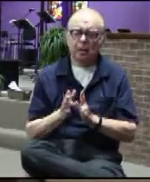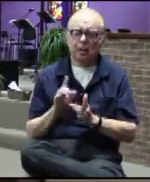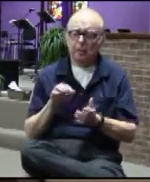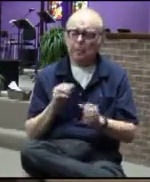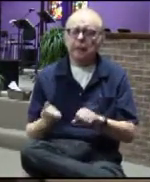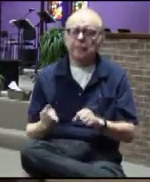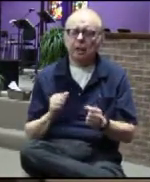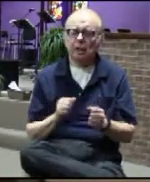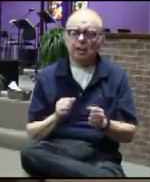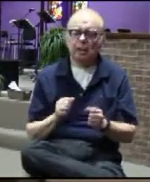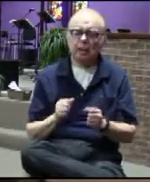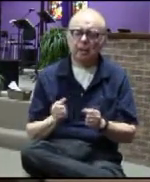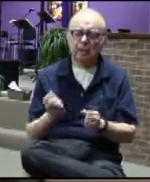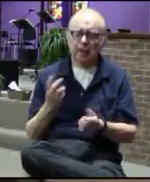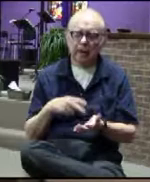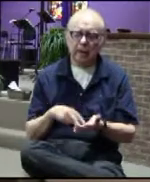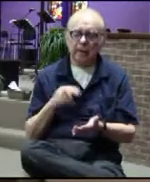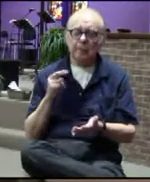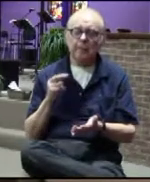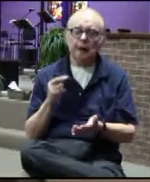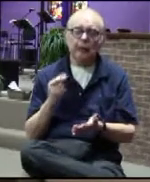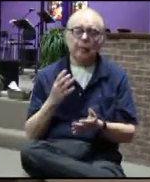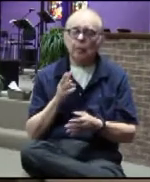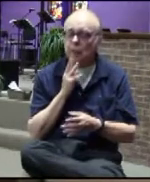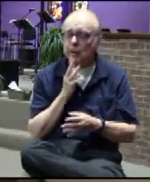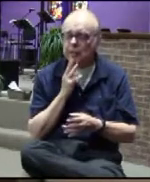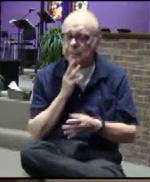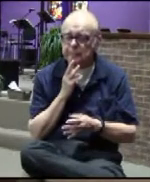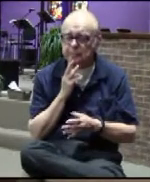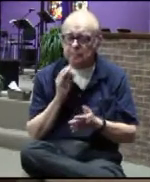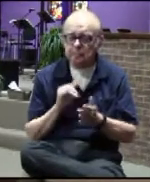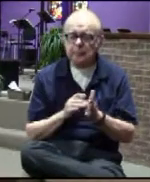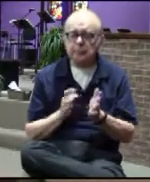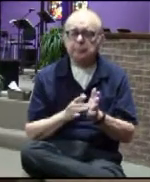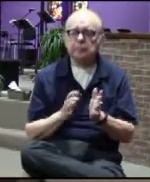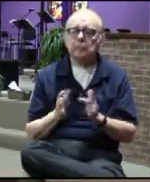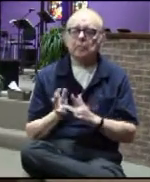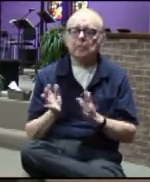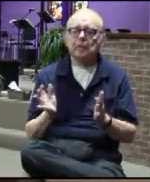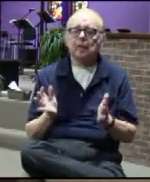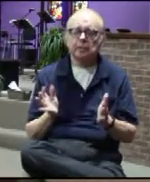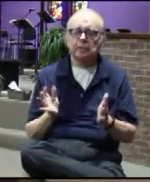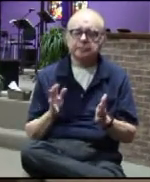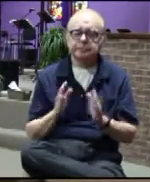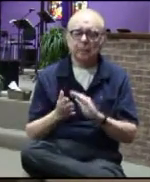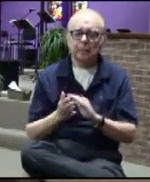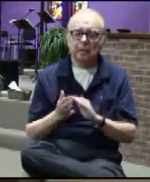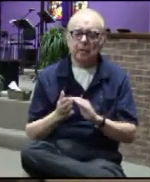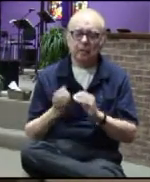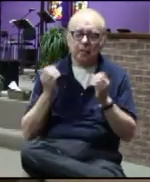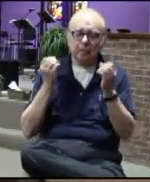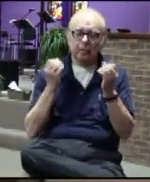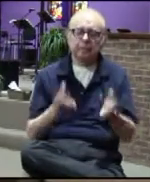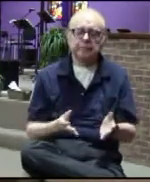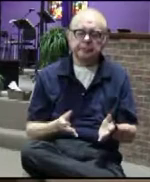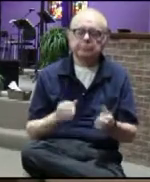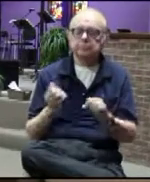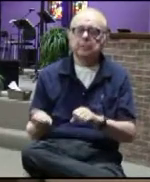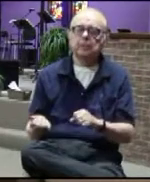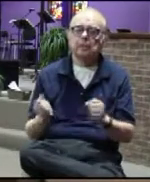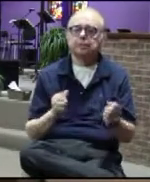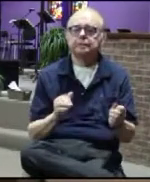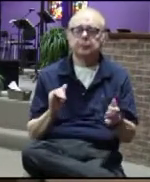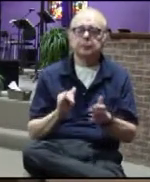baptized and he came up out of here that Jesus became obedient to the baptism